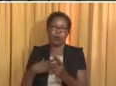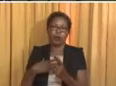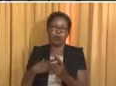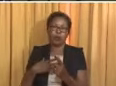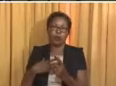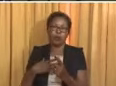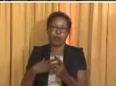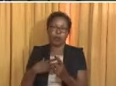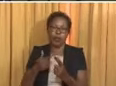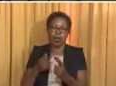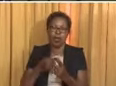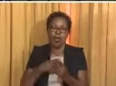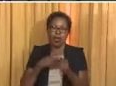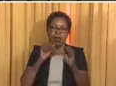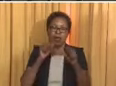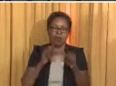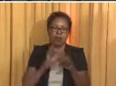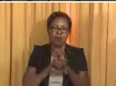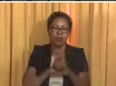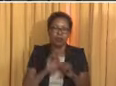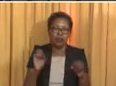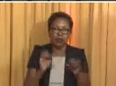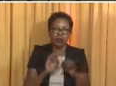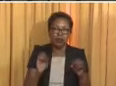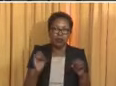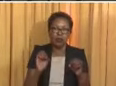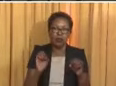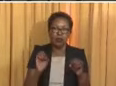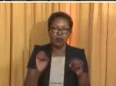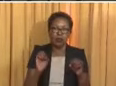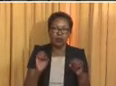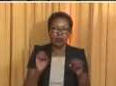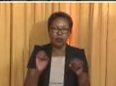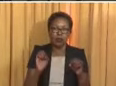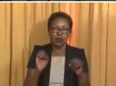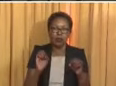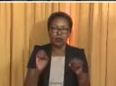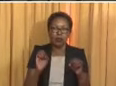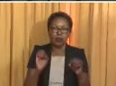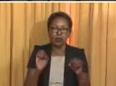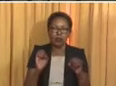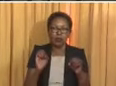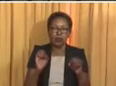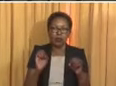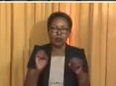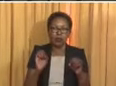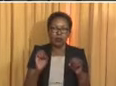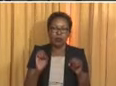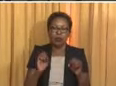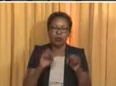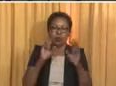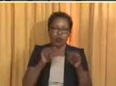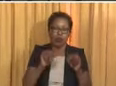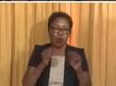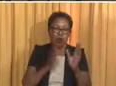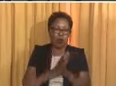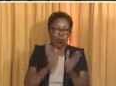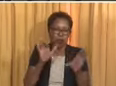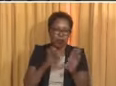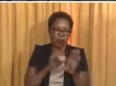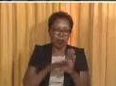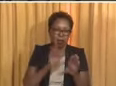I disagree that there was no, I disagree with the court's conclusion that there was no public participation during the collection of